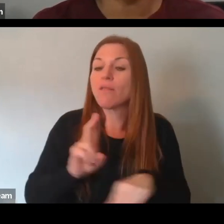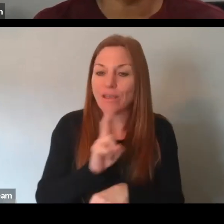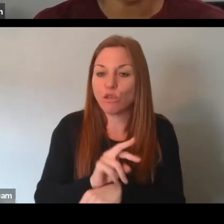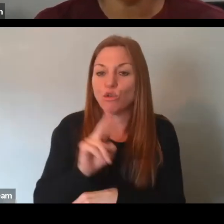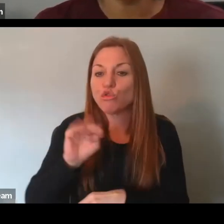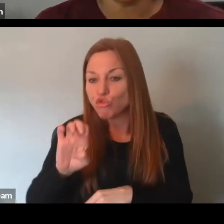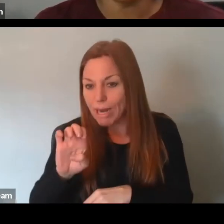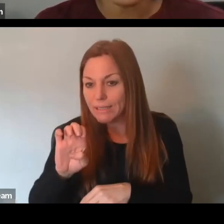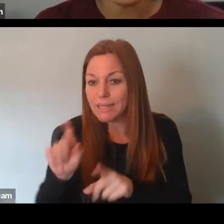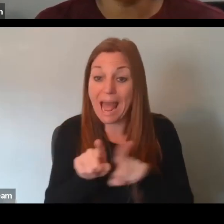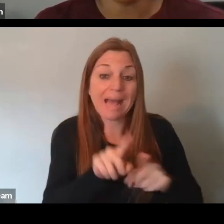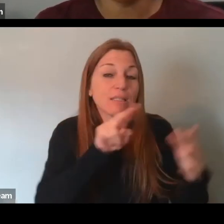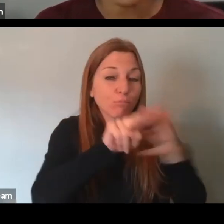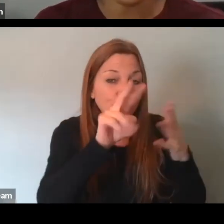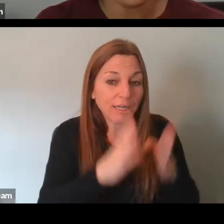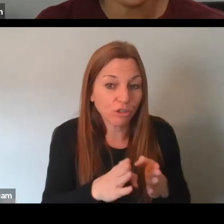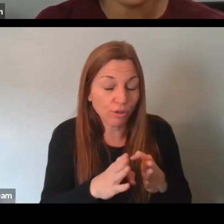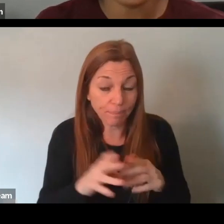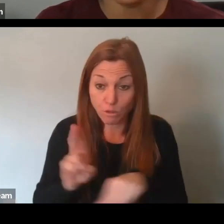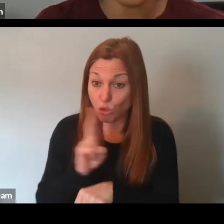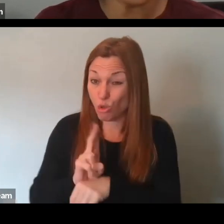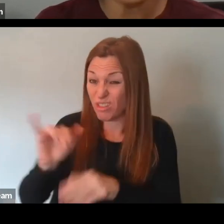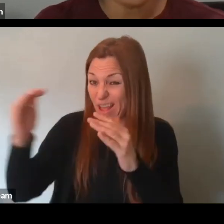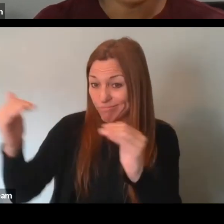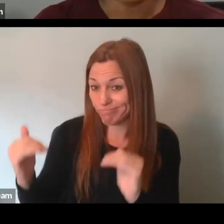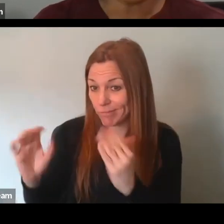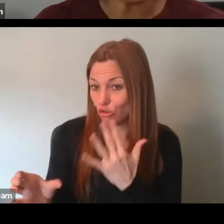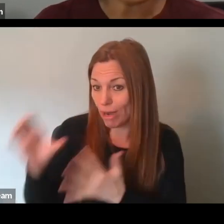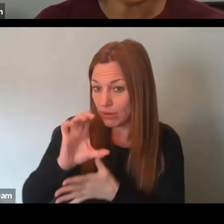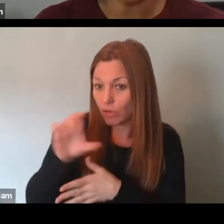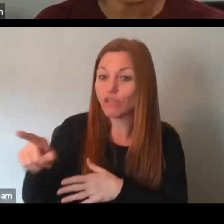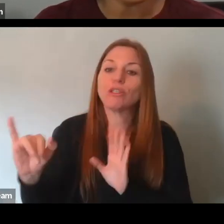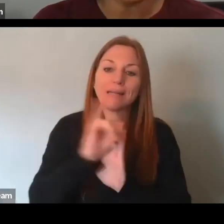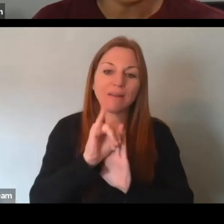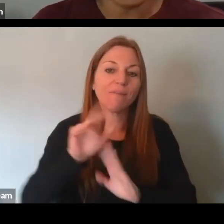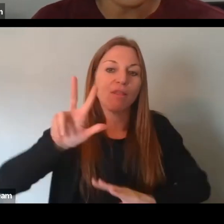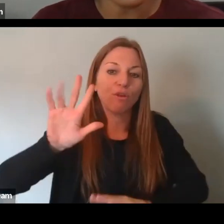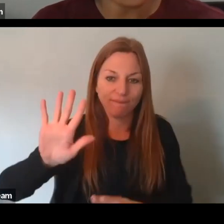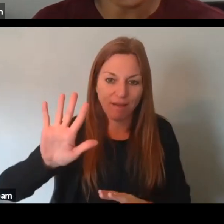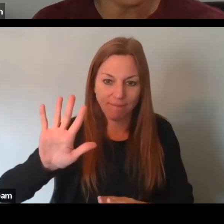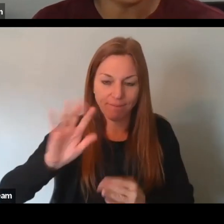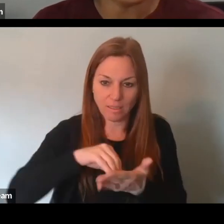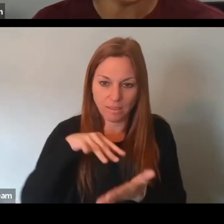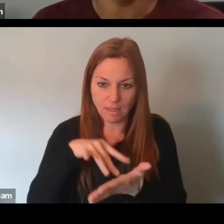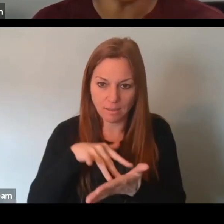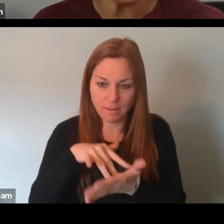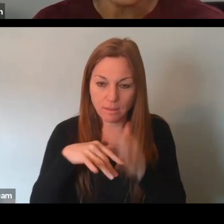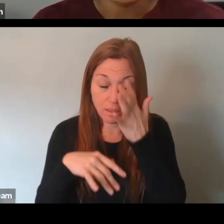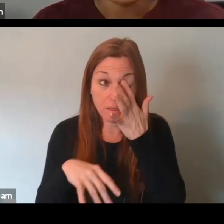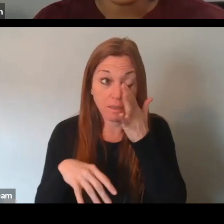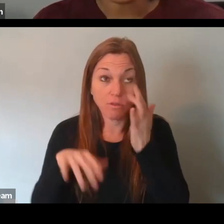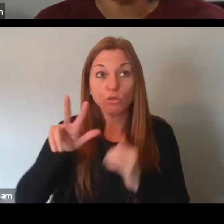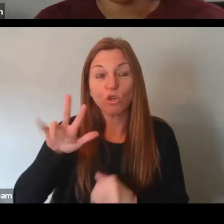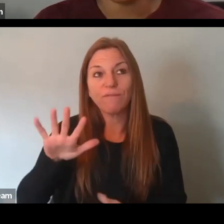to identify 30 studies that sort of looked in general at vascular conditions and depression, but most of them didn't actually call